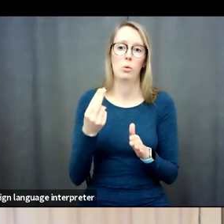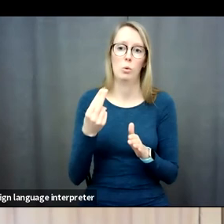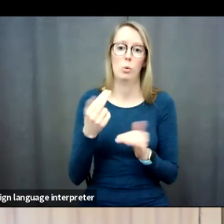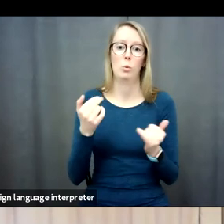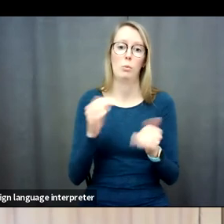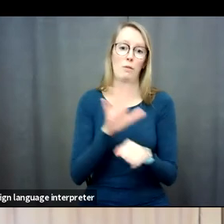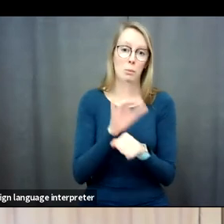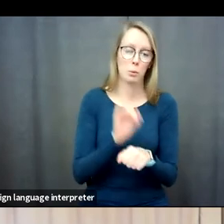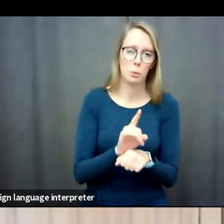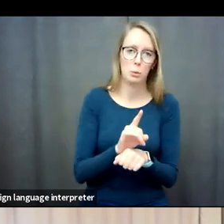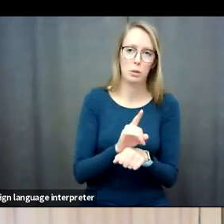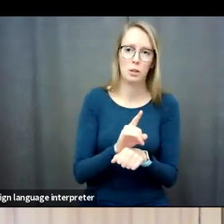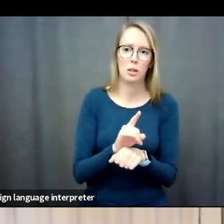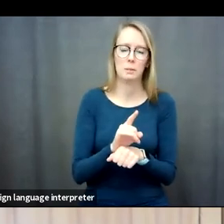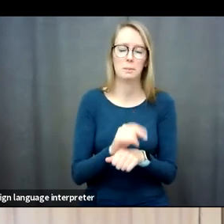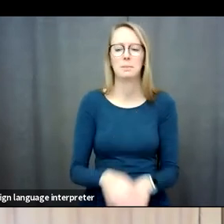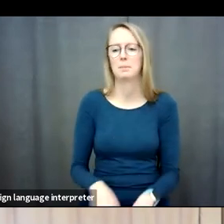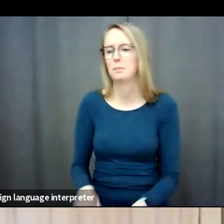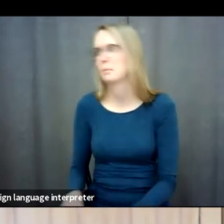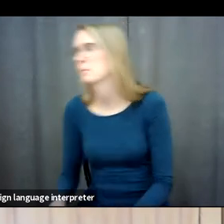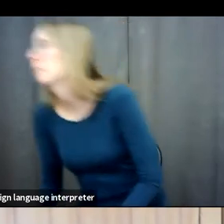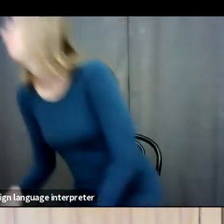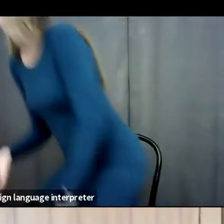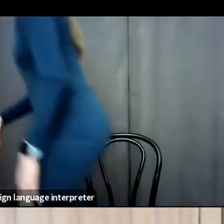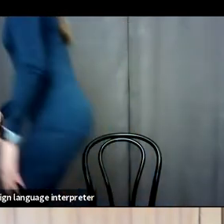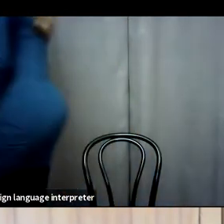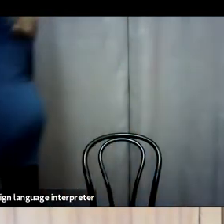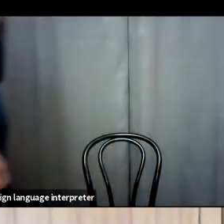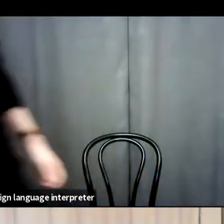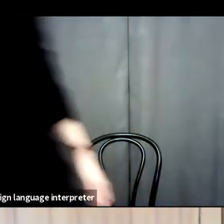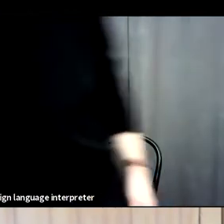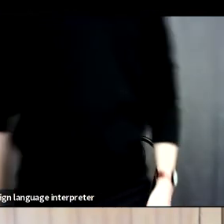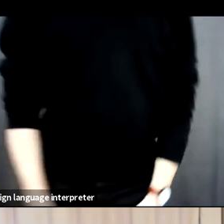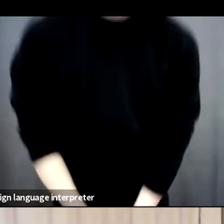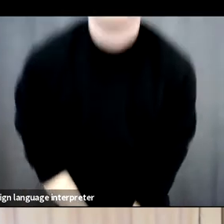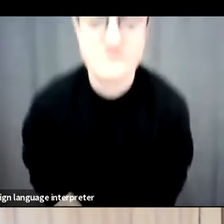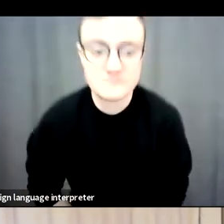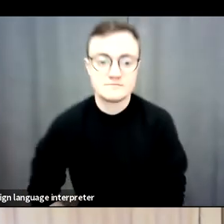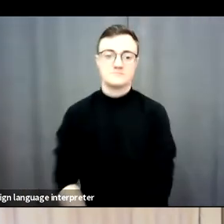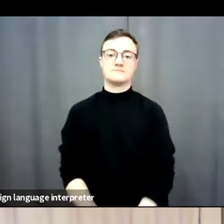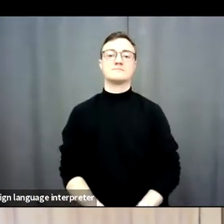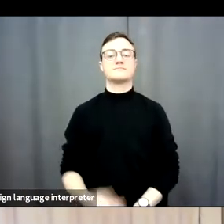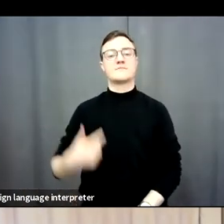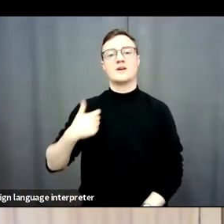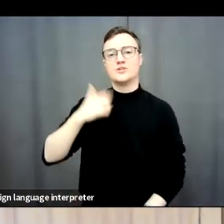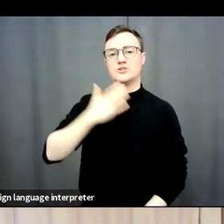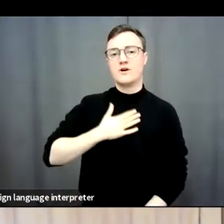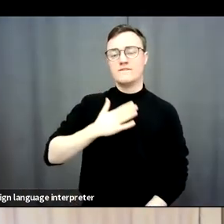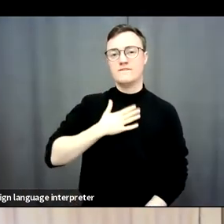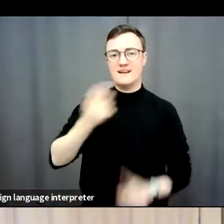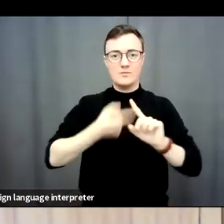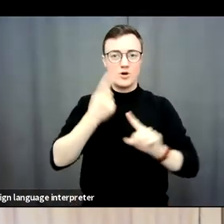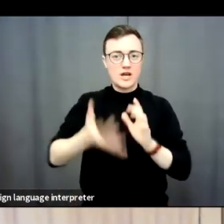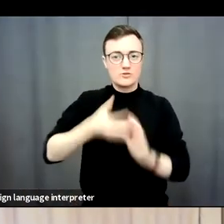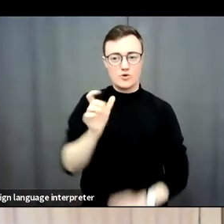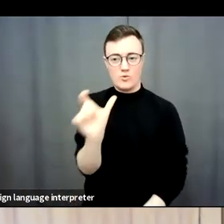15 minutes. And where to start? I will just start briefly with the word deaf blindness, because